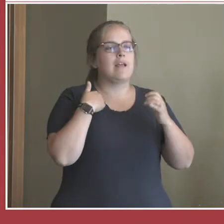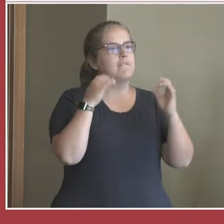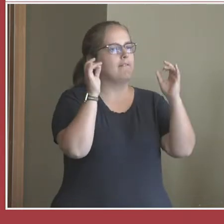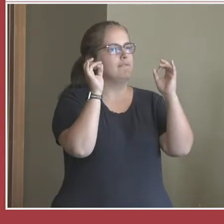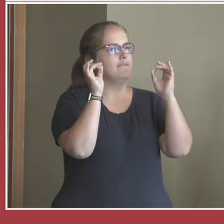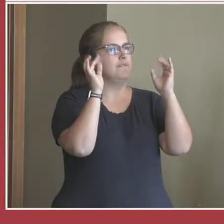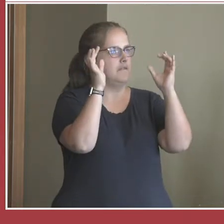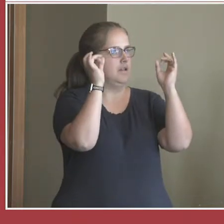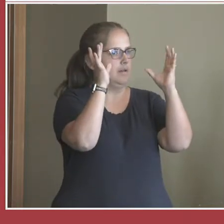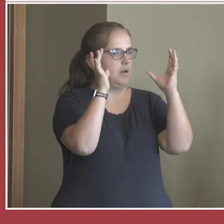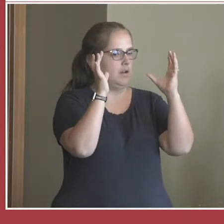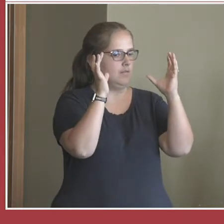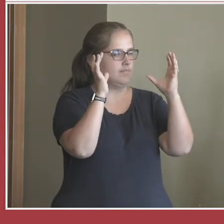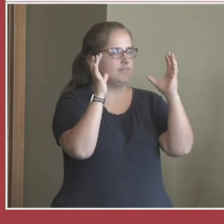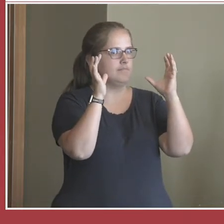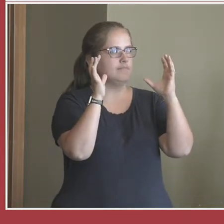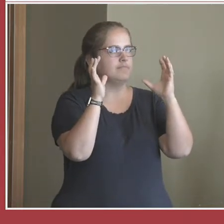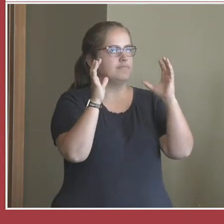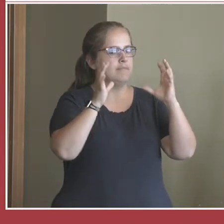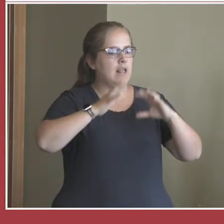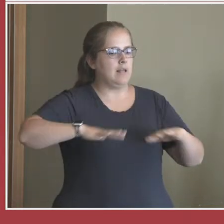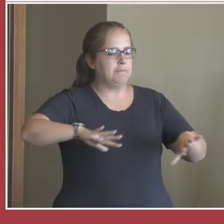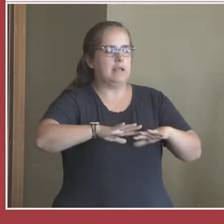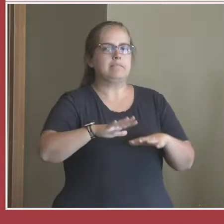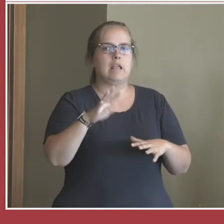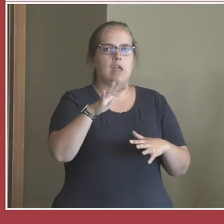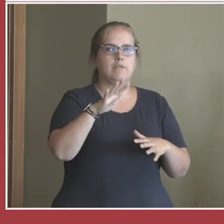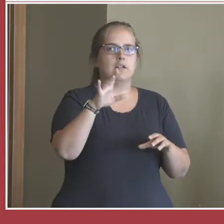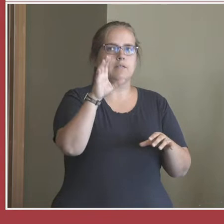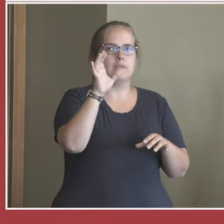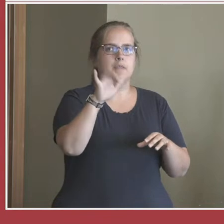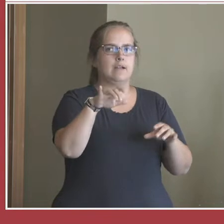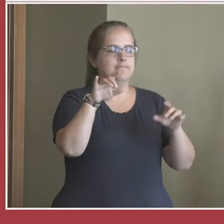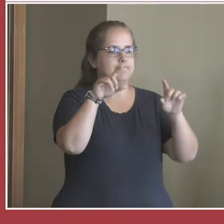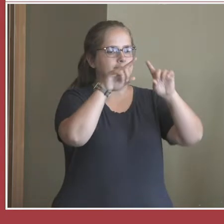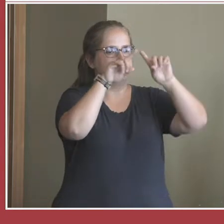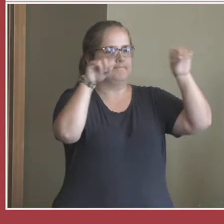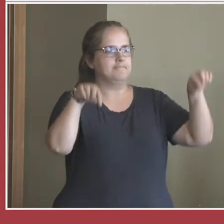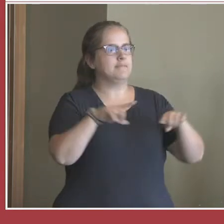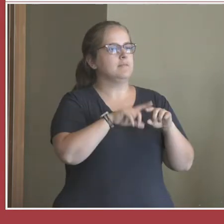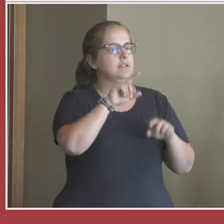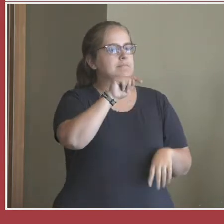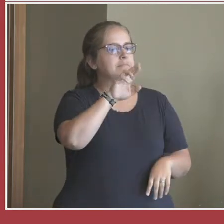volleyball court that is shown kind of in that trapezoidal shape.